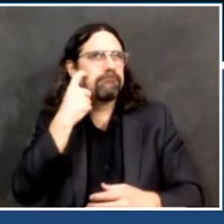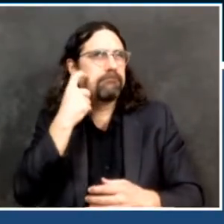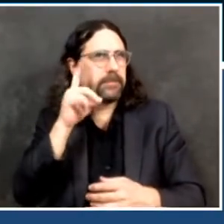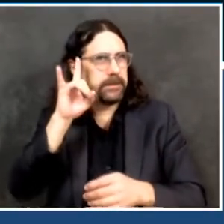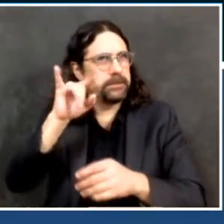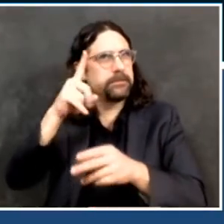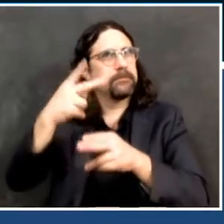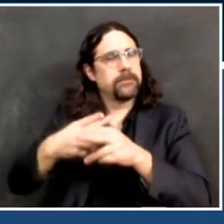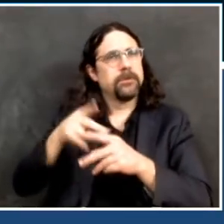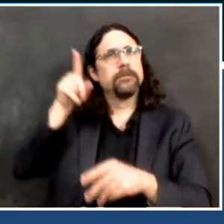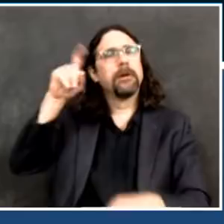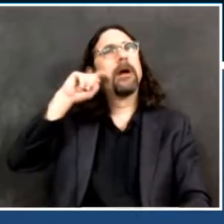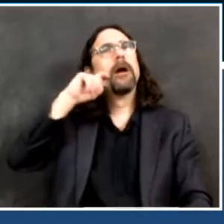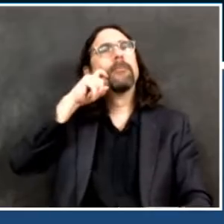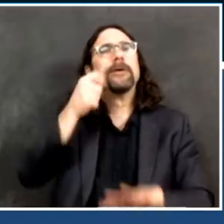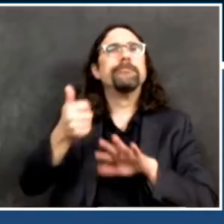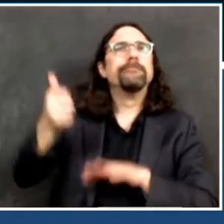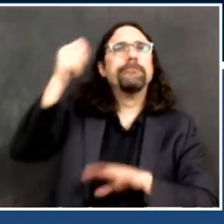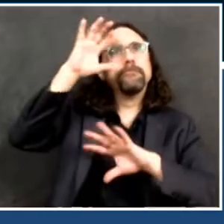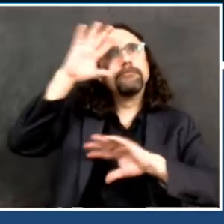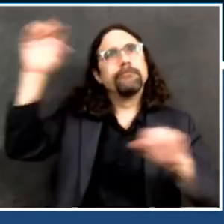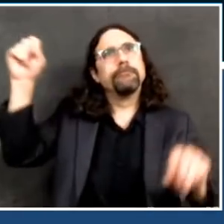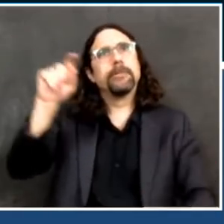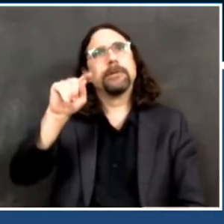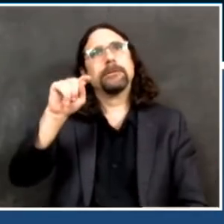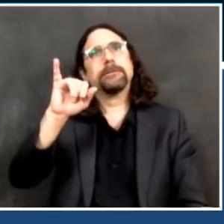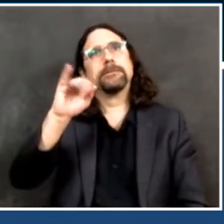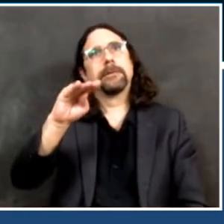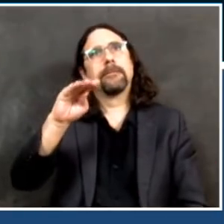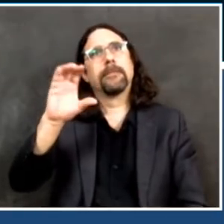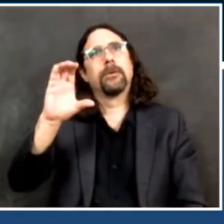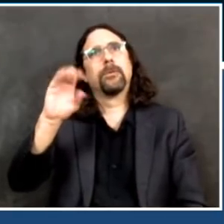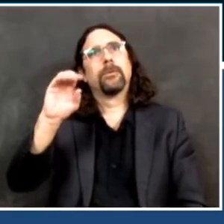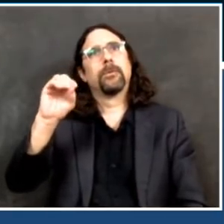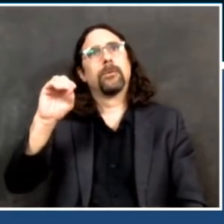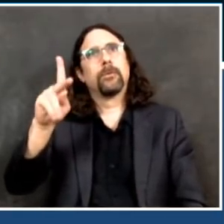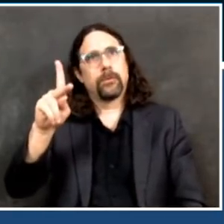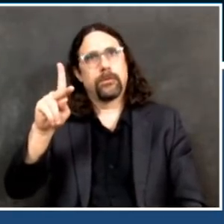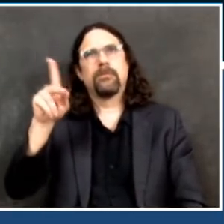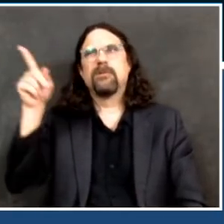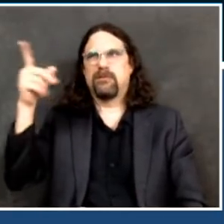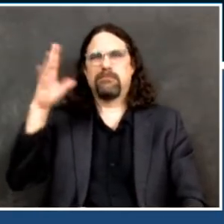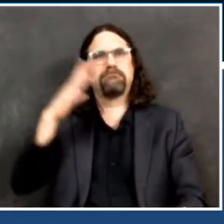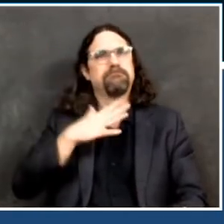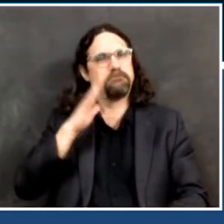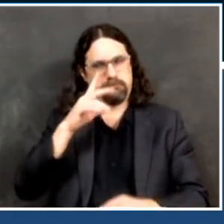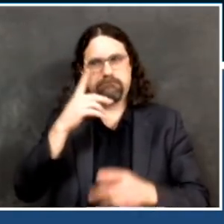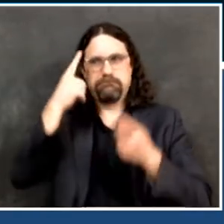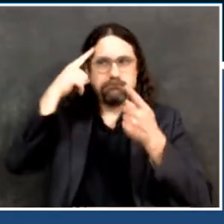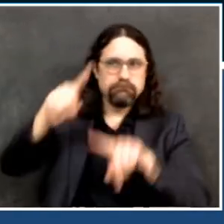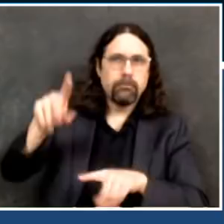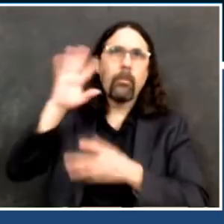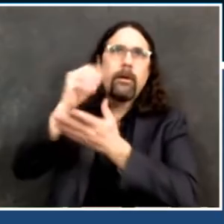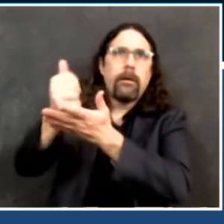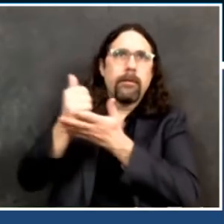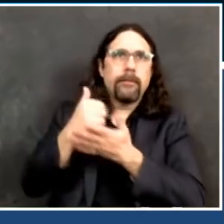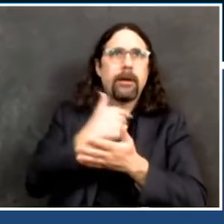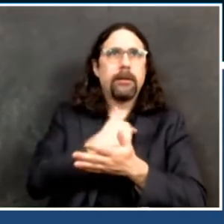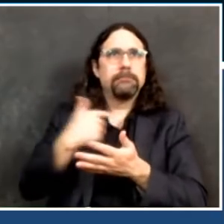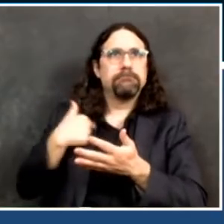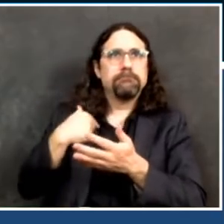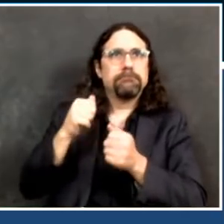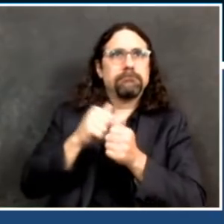getting us the iPads we needed for distance learning for our kids. But Tim said they wanted to go farther and they wanted to help New York City directly